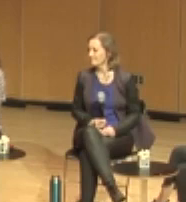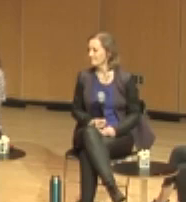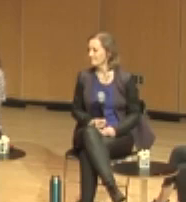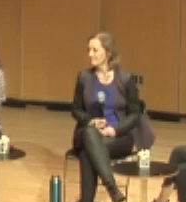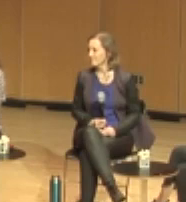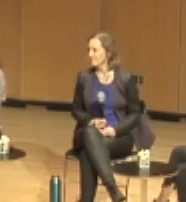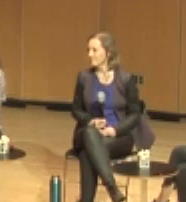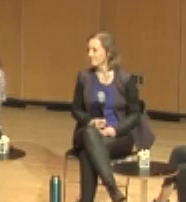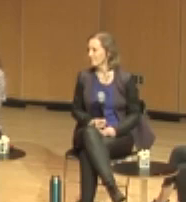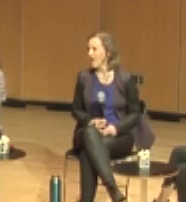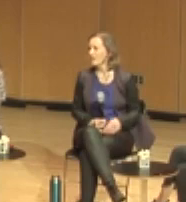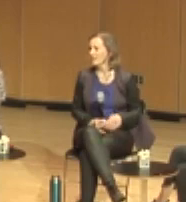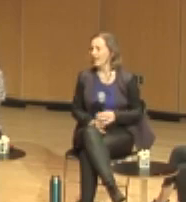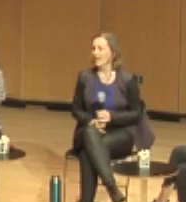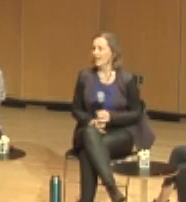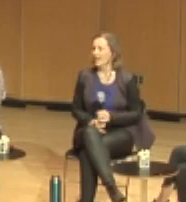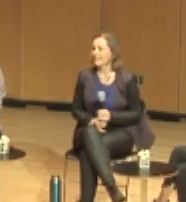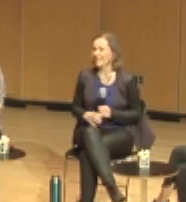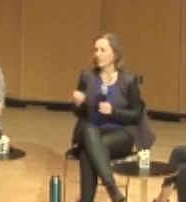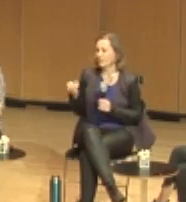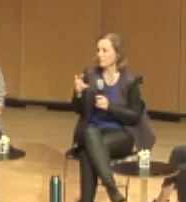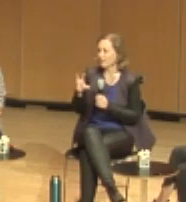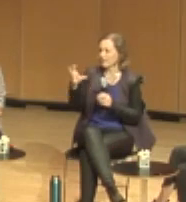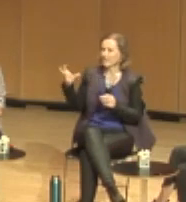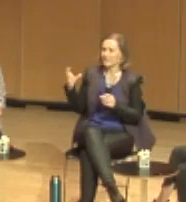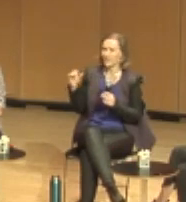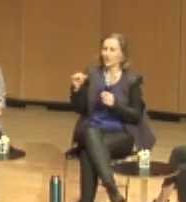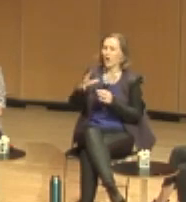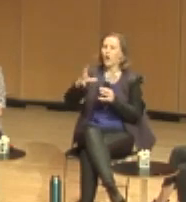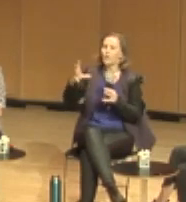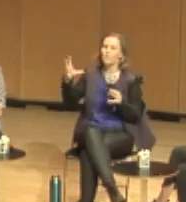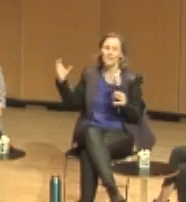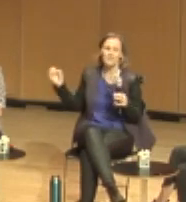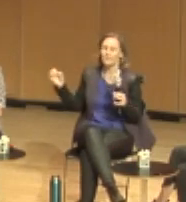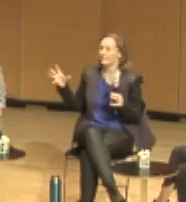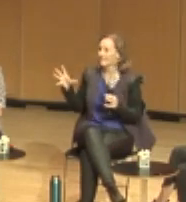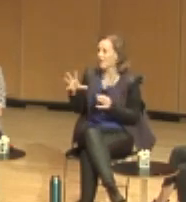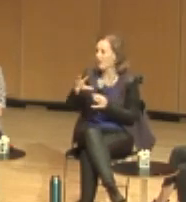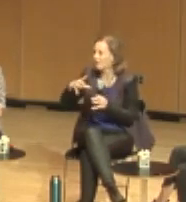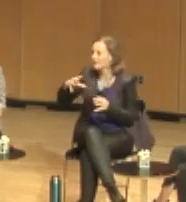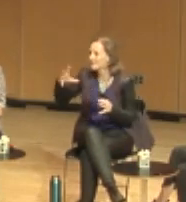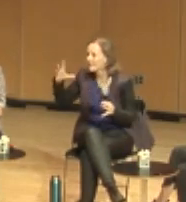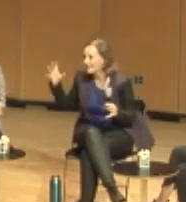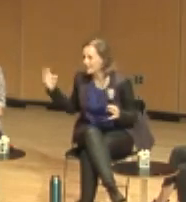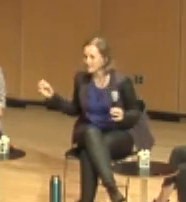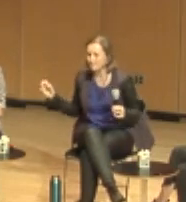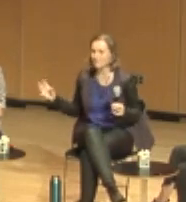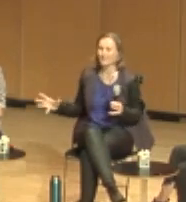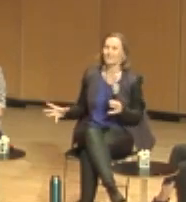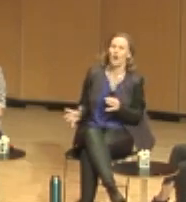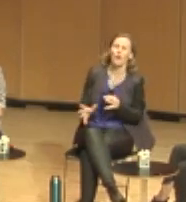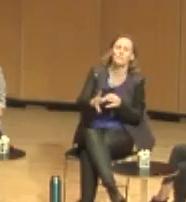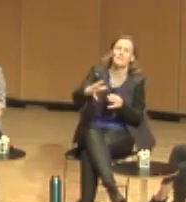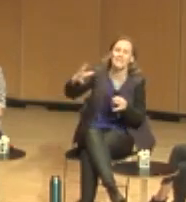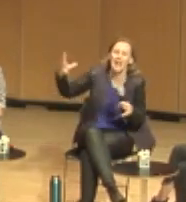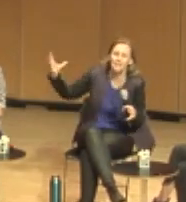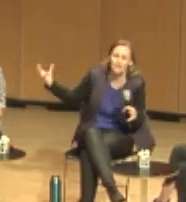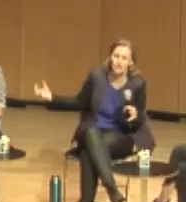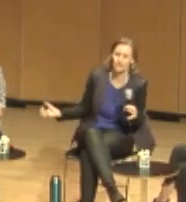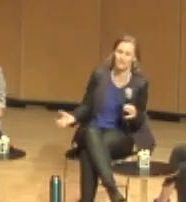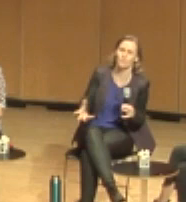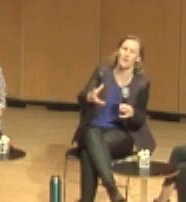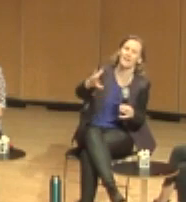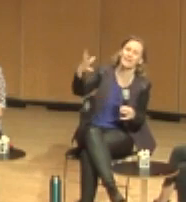yet so heightened and that's also what creates like all the possibilities all the layers of meaning all the